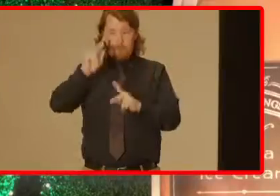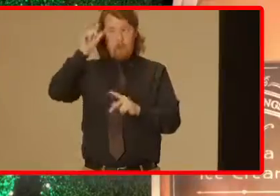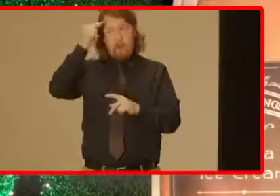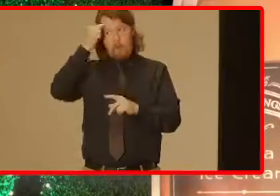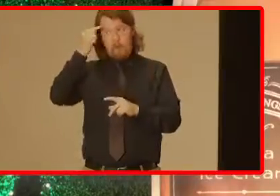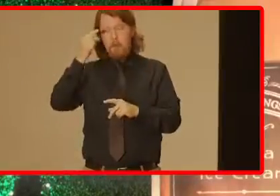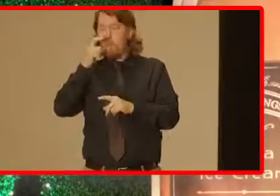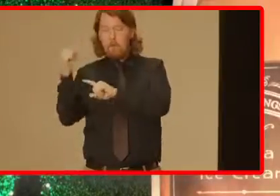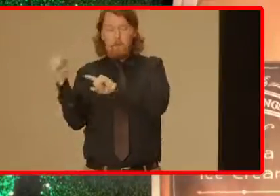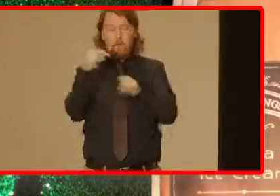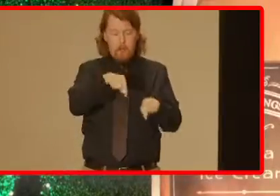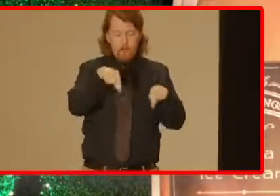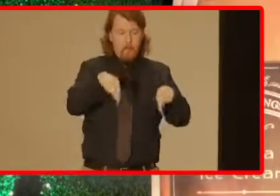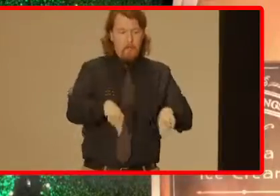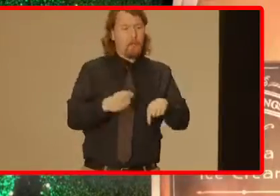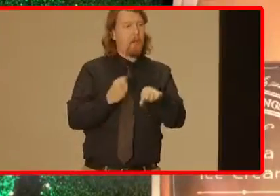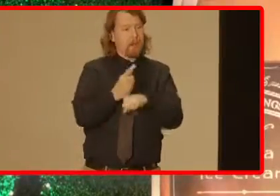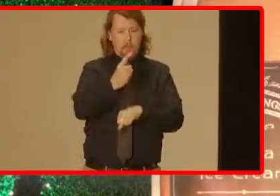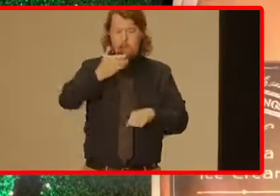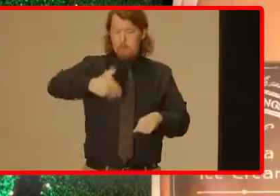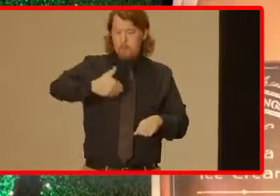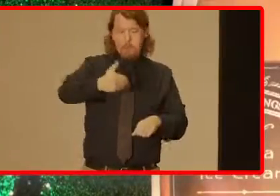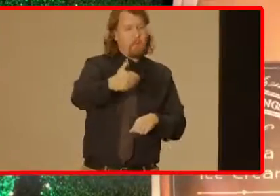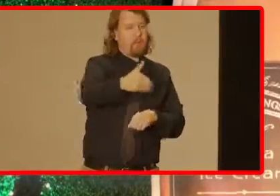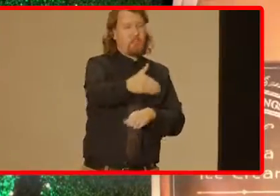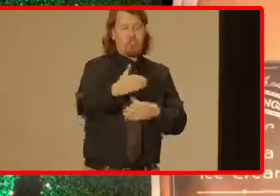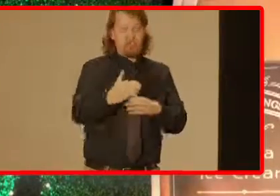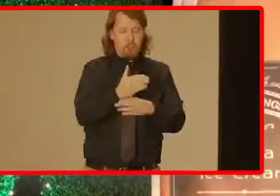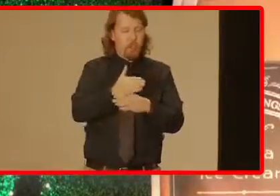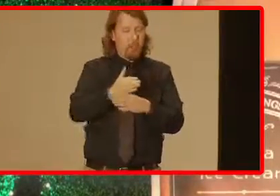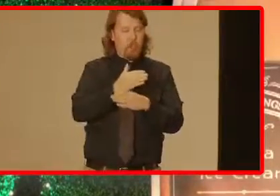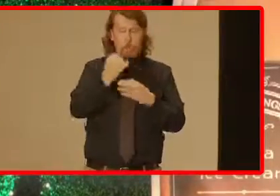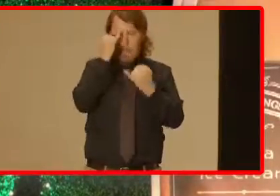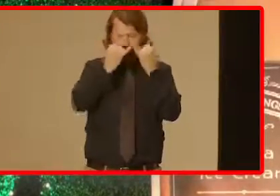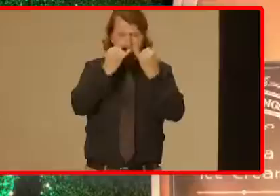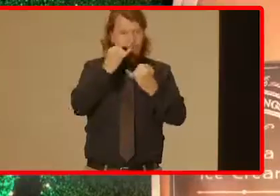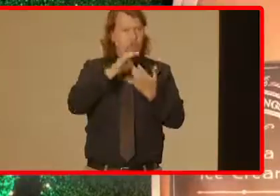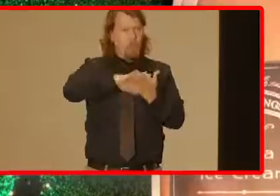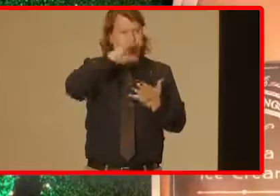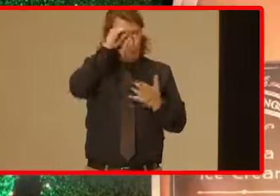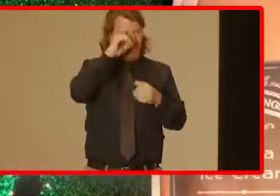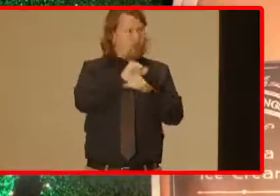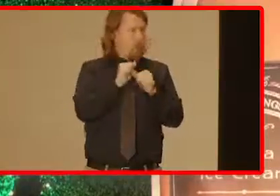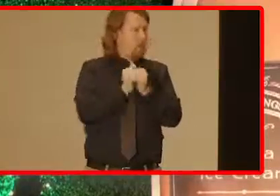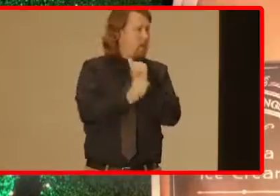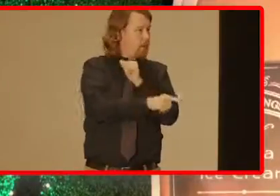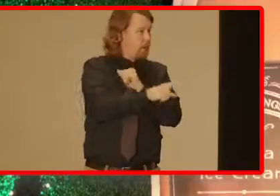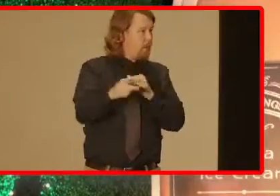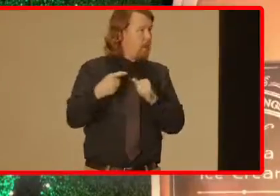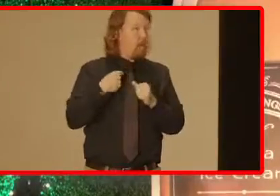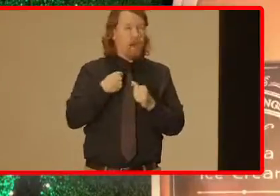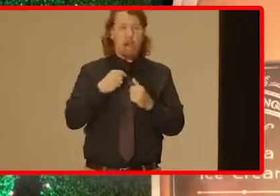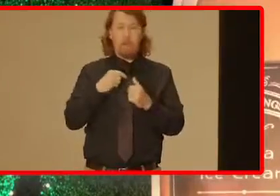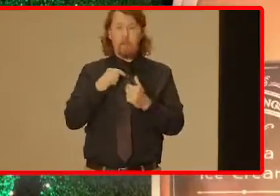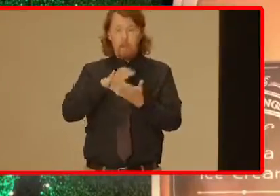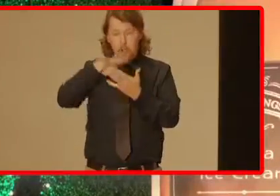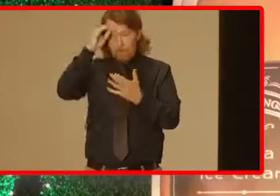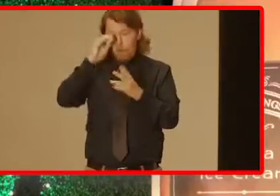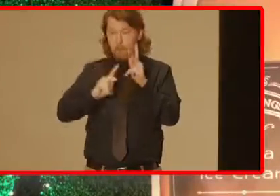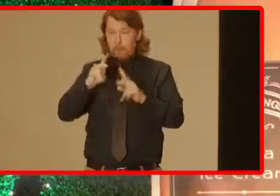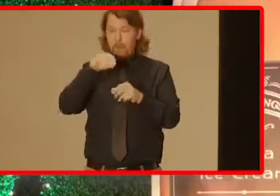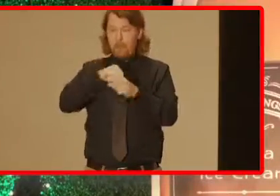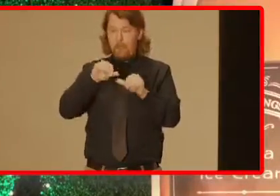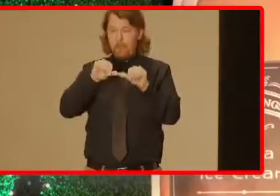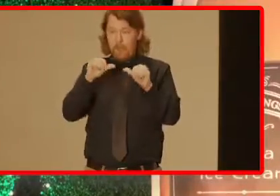to these events year after year to share their ideas and work with you and learn from you. I've learned from the folks that are in the agencies, people who are here